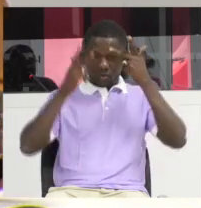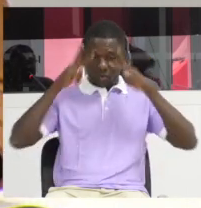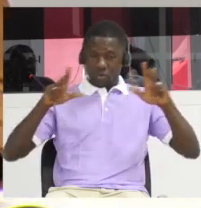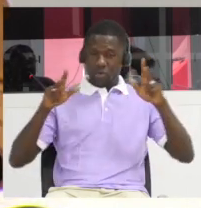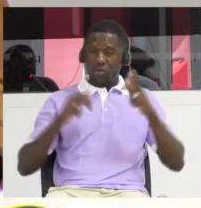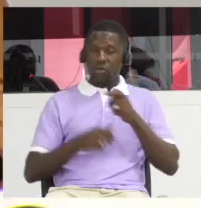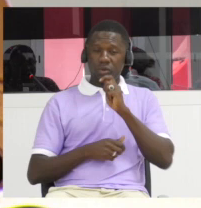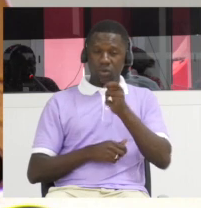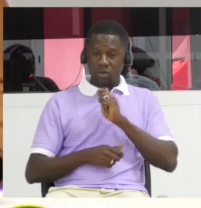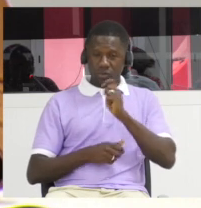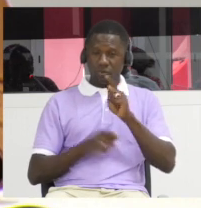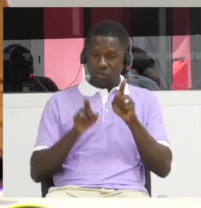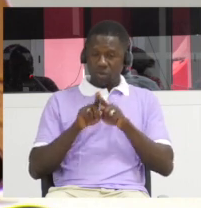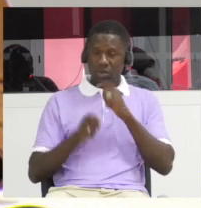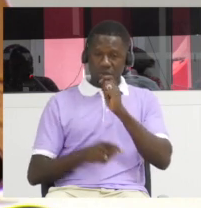the journalist